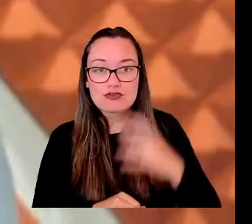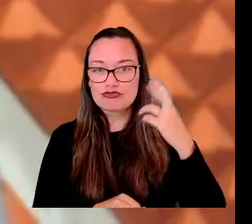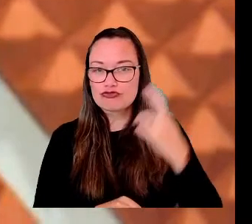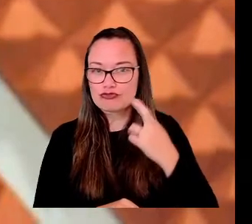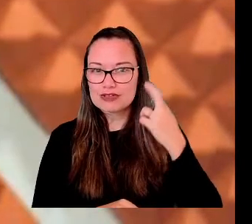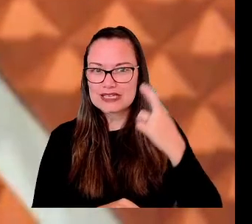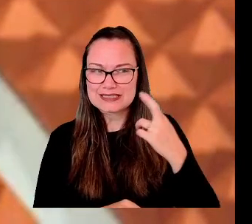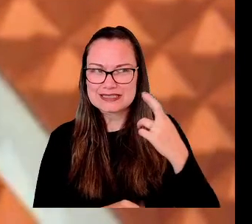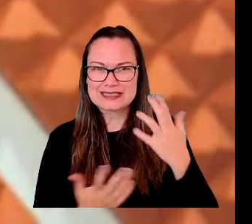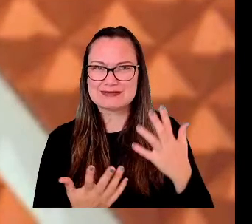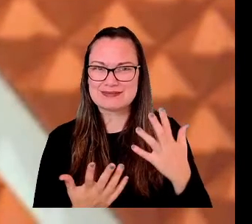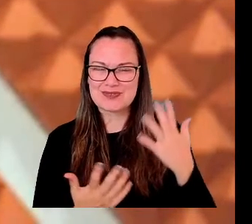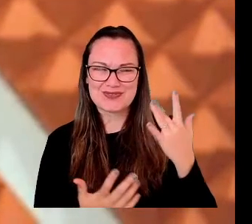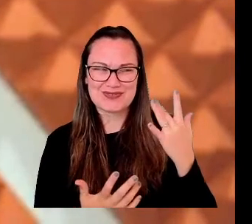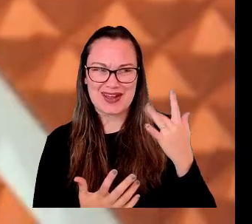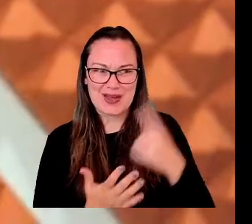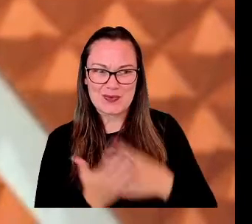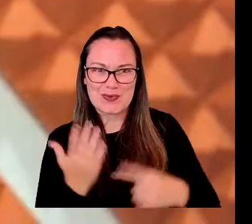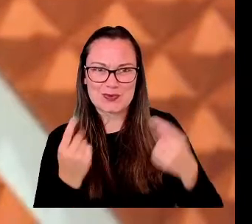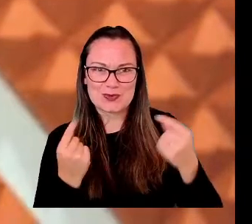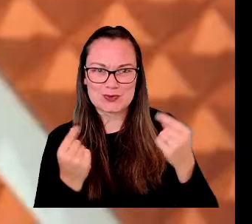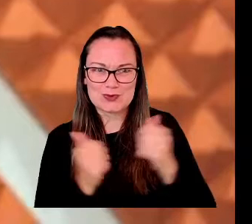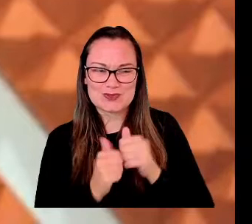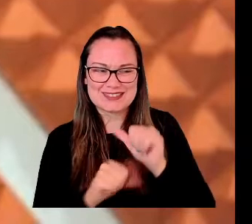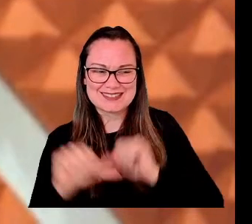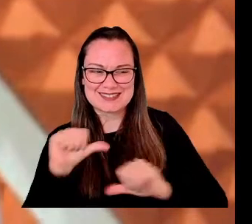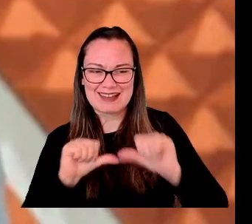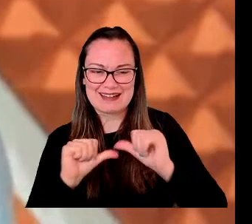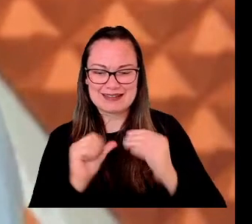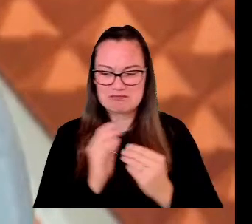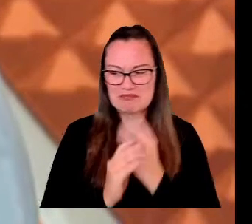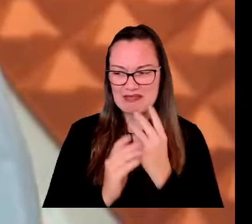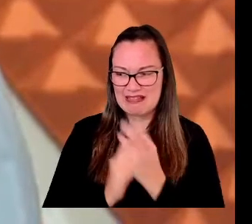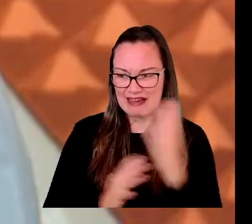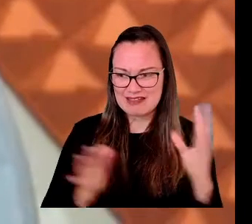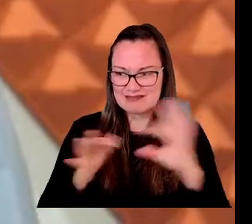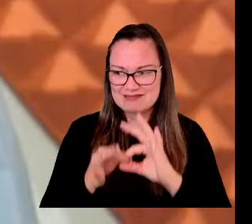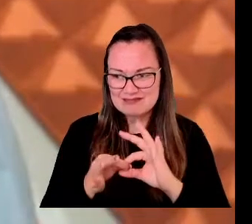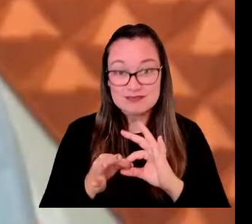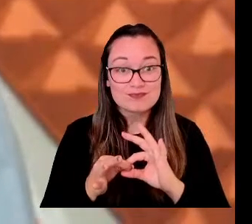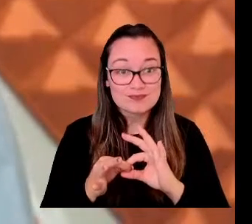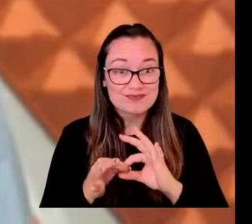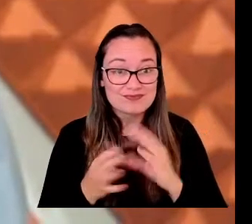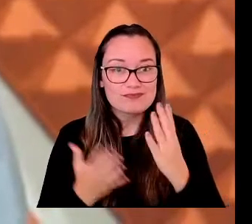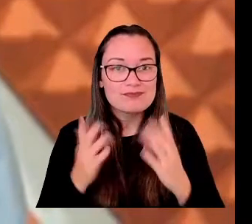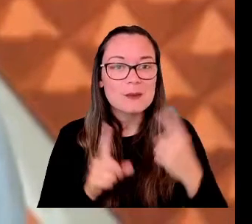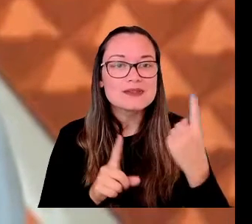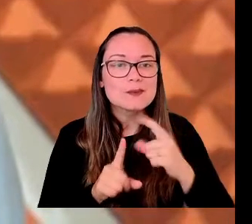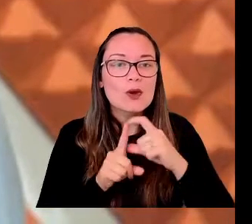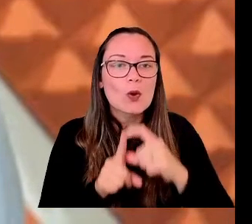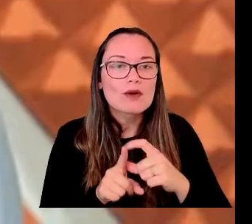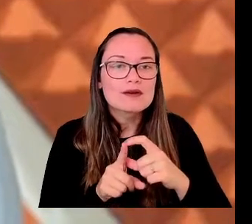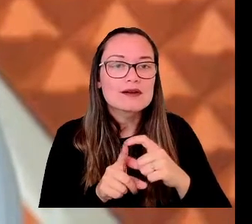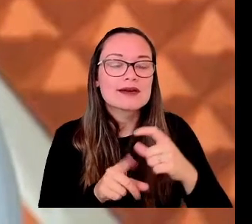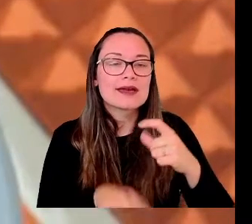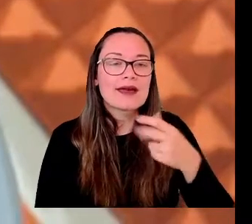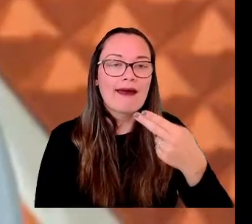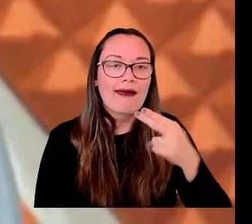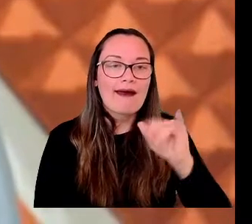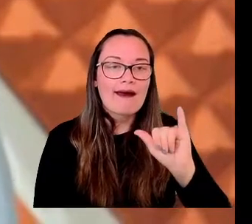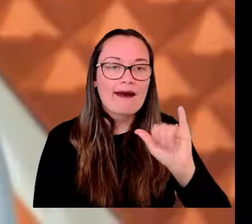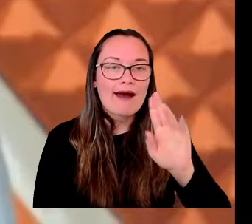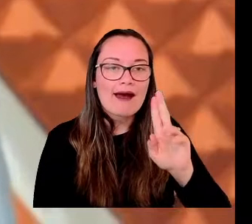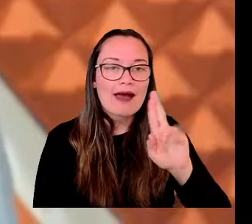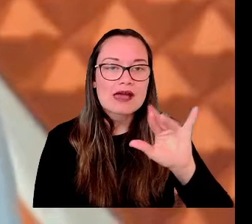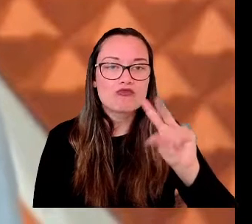say, well, exactly what would I do with science and plants? You can work on hybrids. You can work on understanding how plants grow in